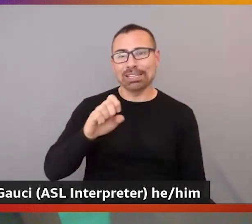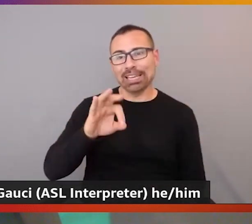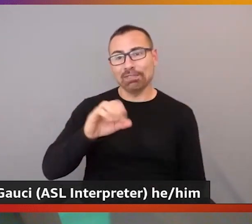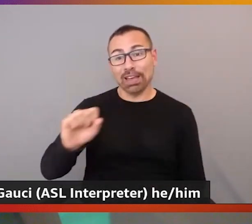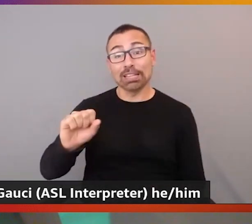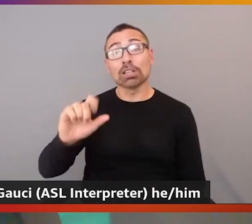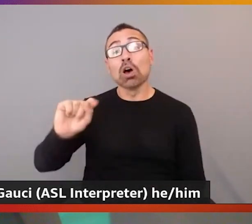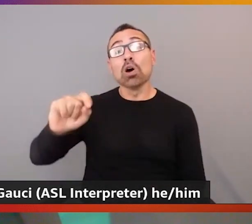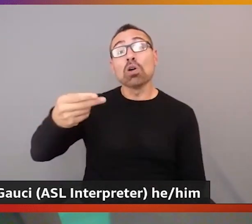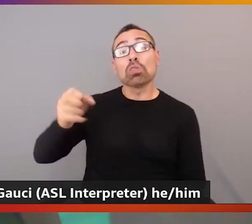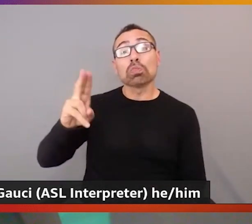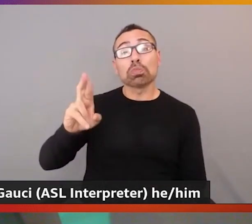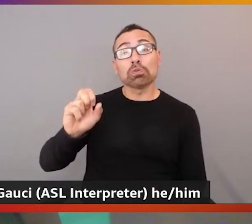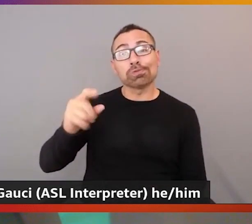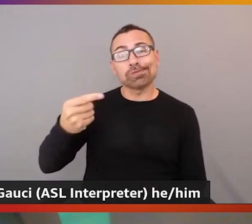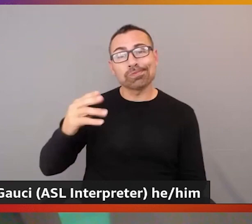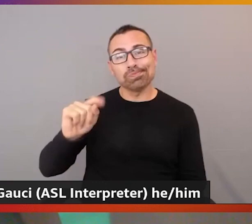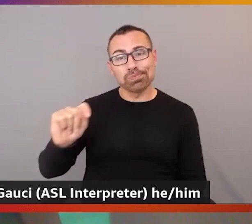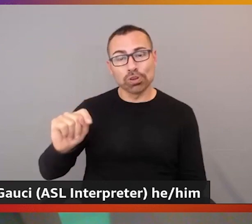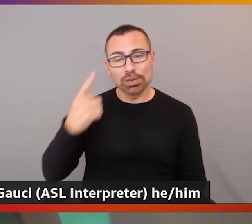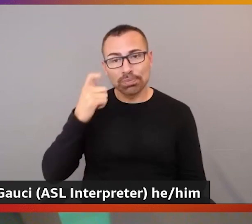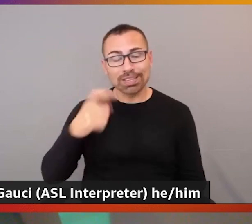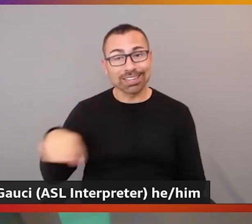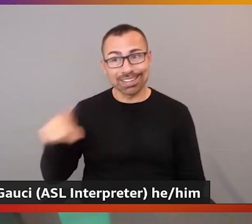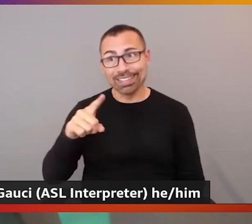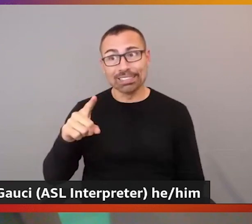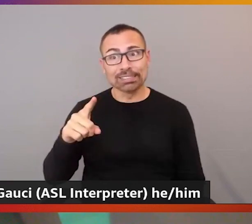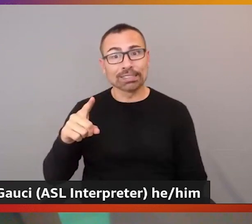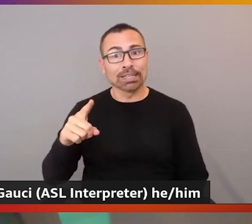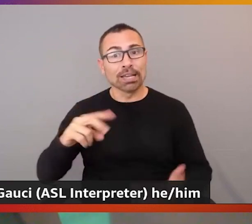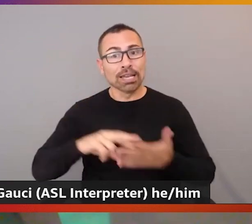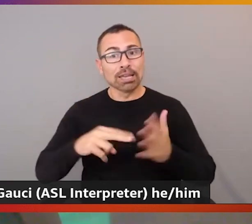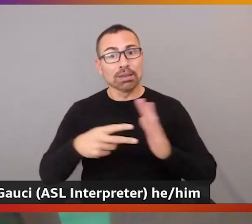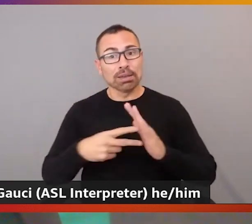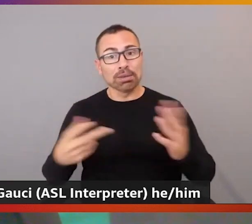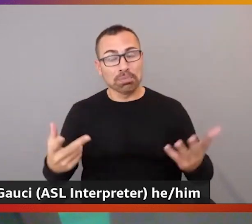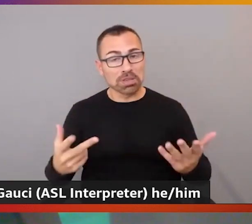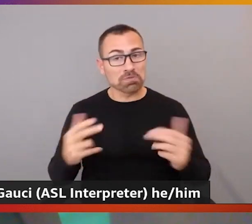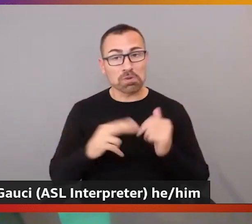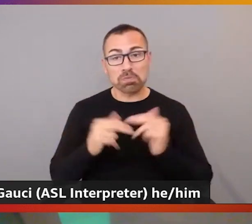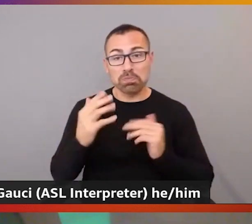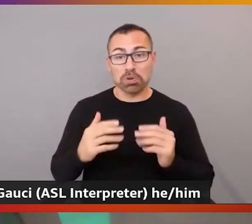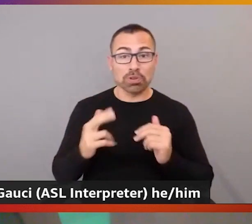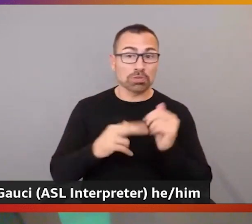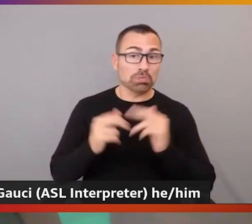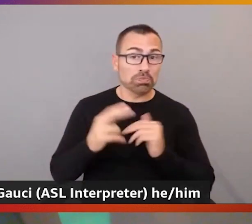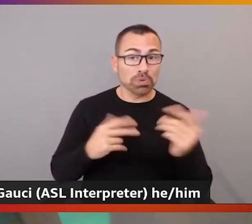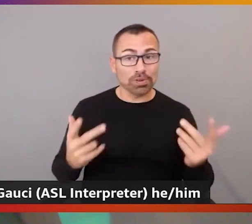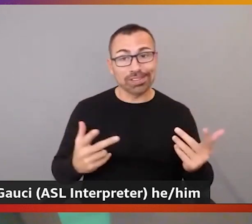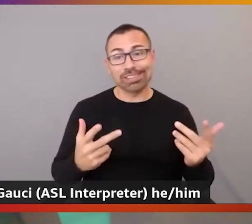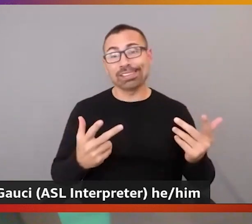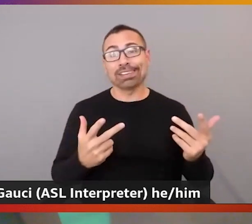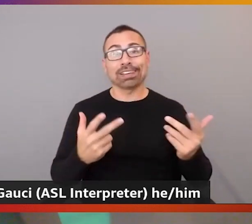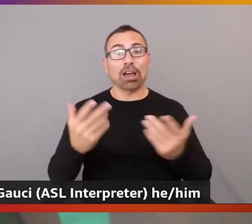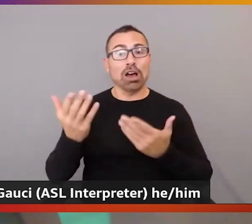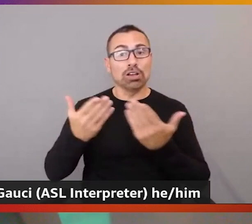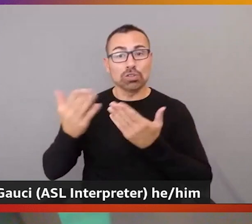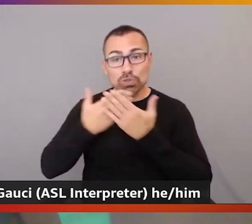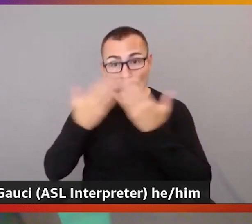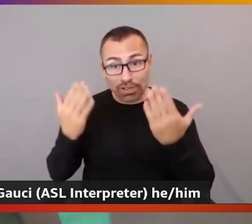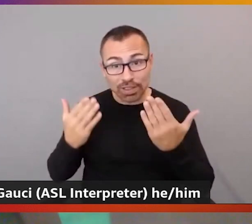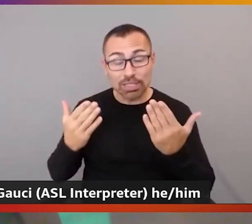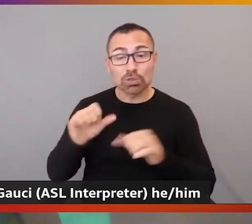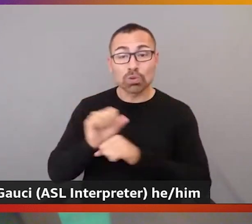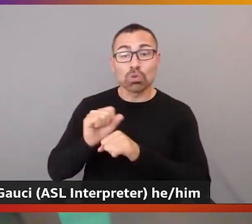on social media, because what that essentially means is, for builders building, let's say, containerized workloads or serverless workloads, you